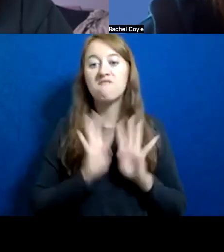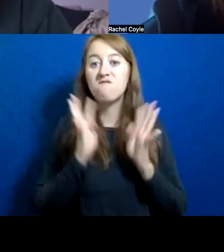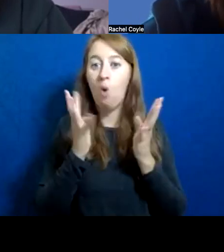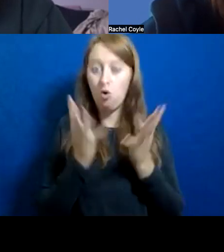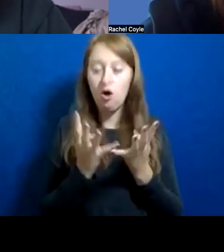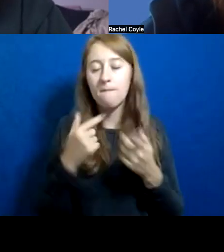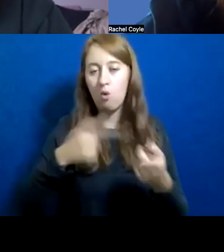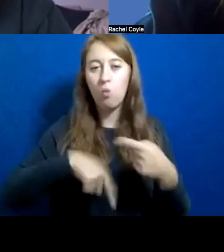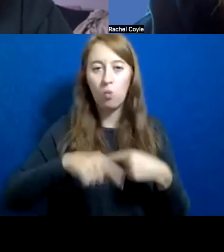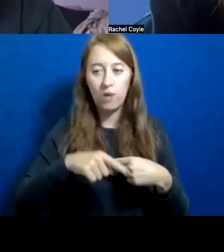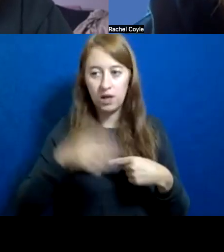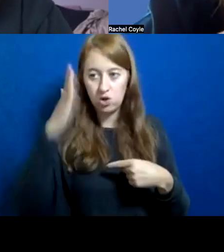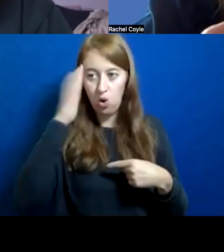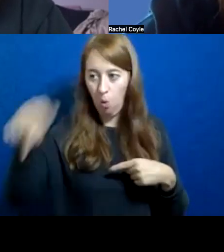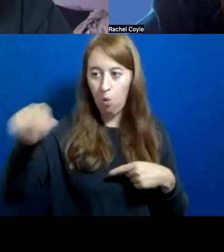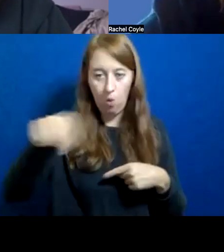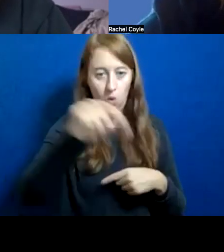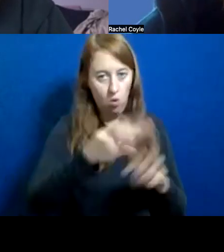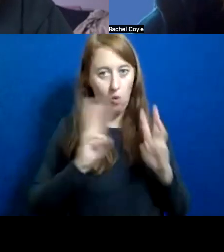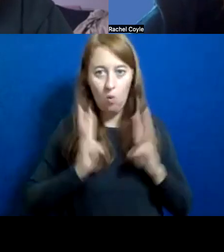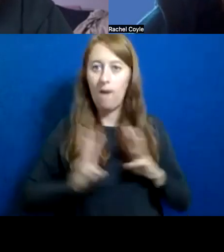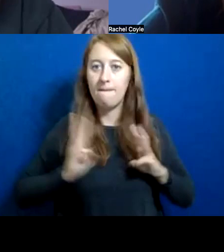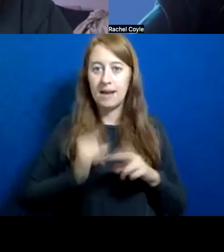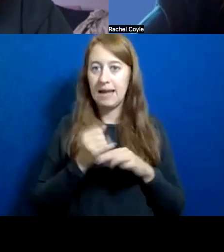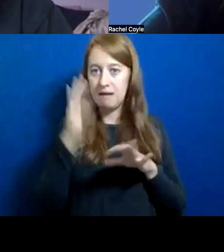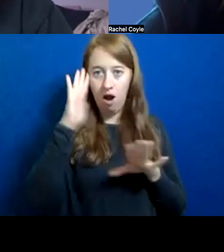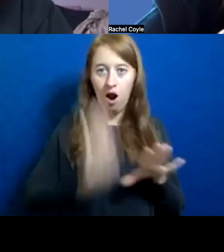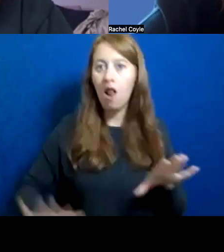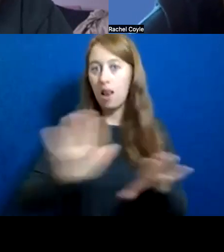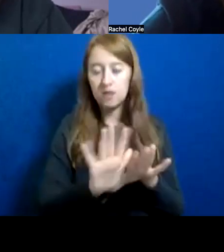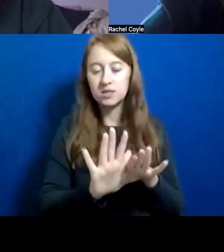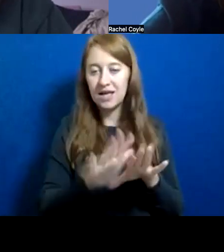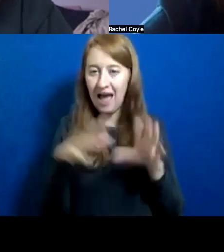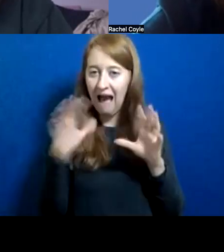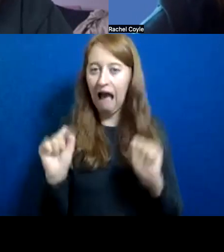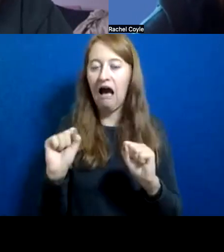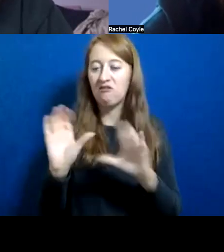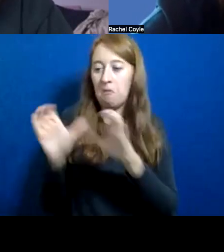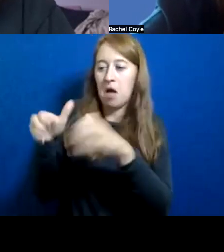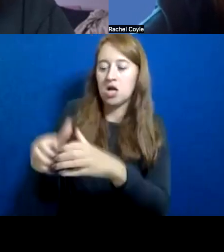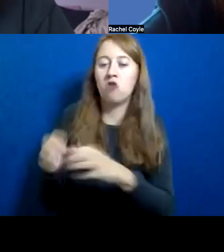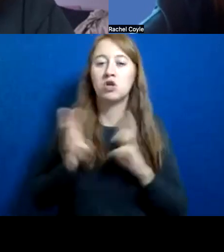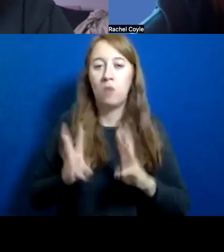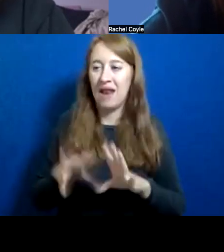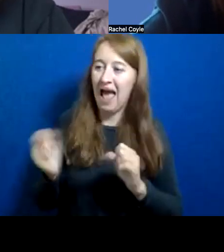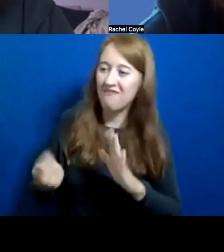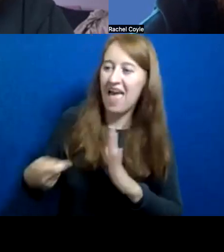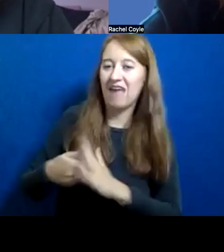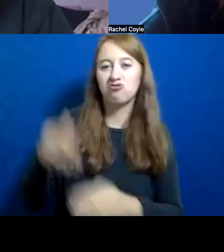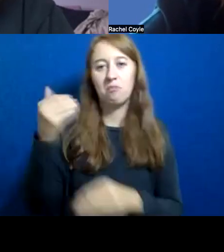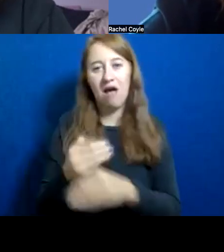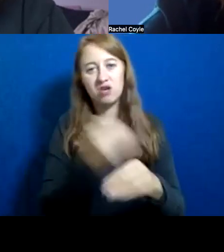that minority women do need additional supports. They face additional barriers. And Jéromine, in your